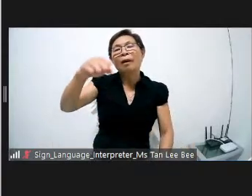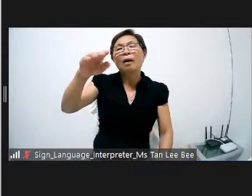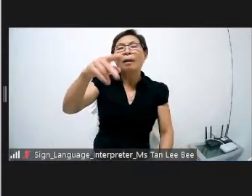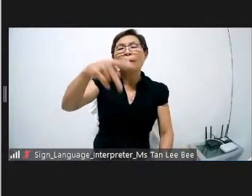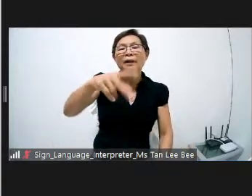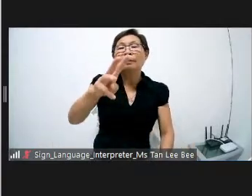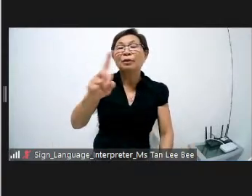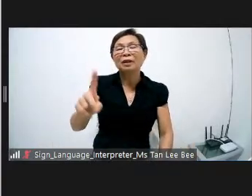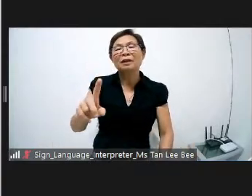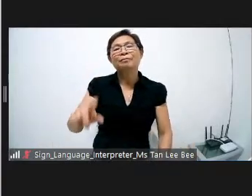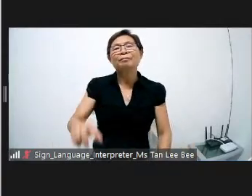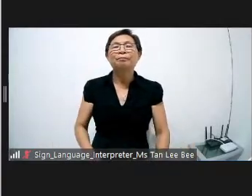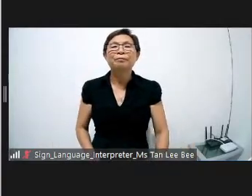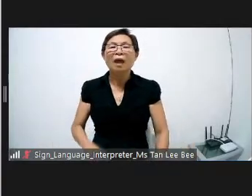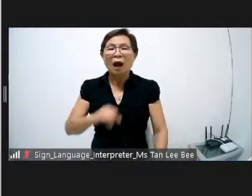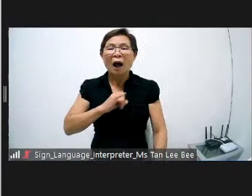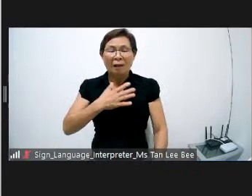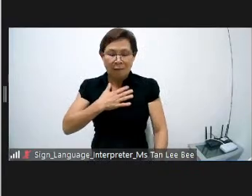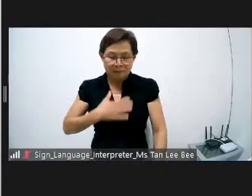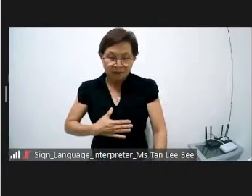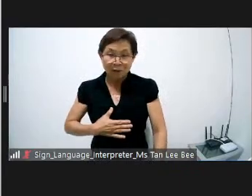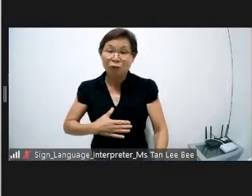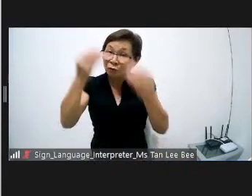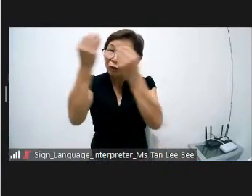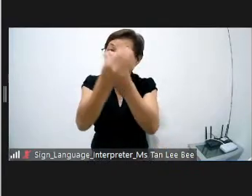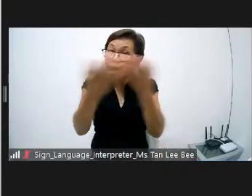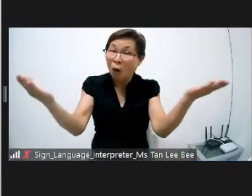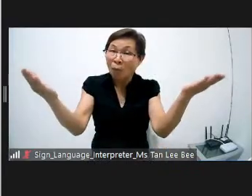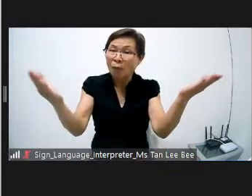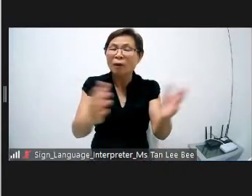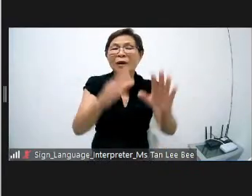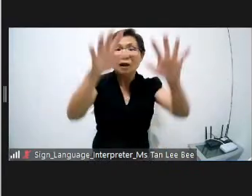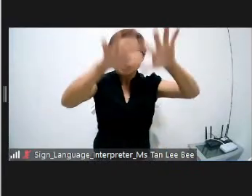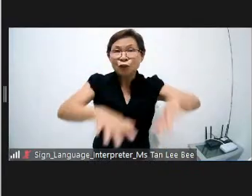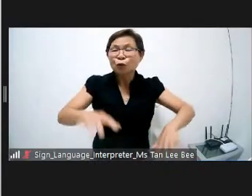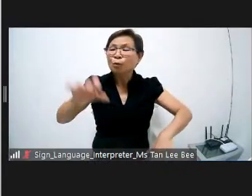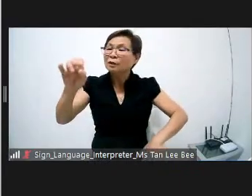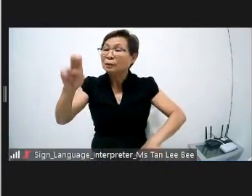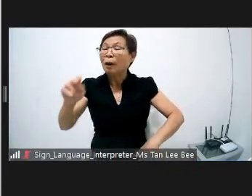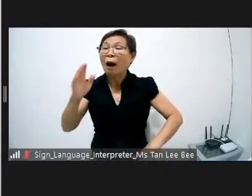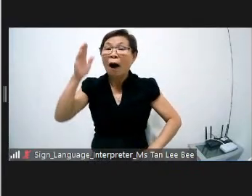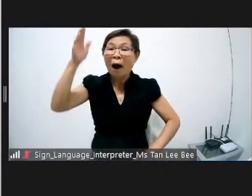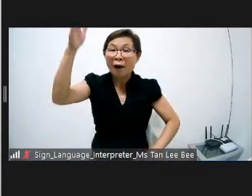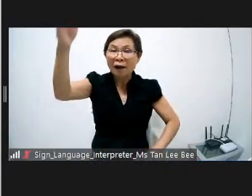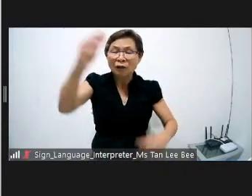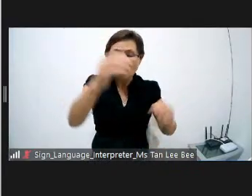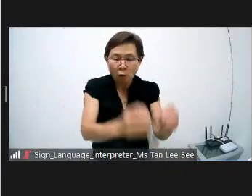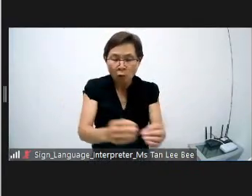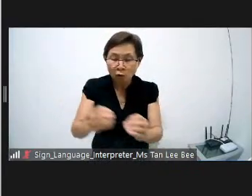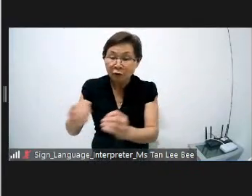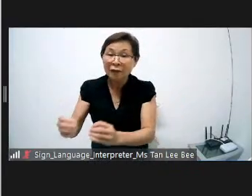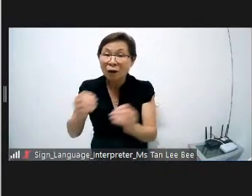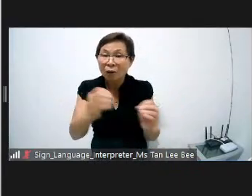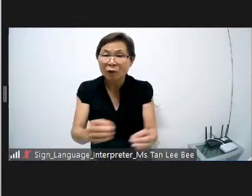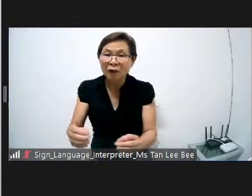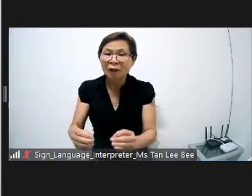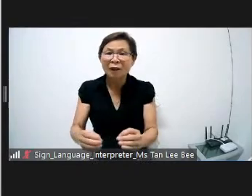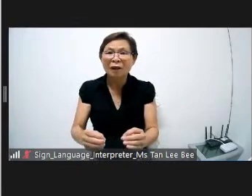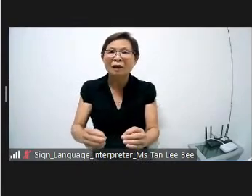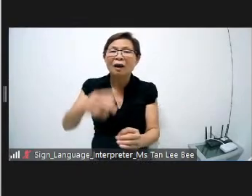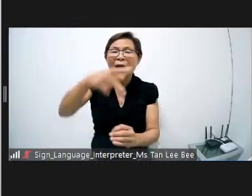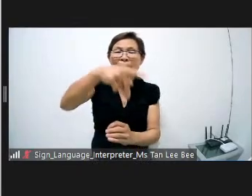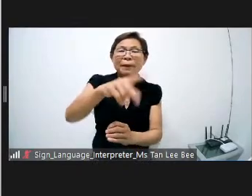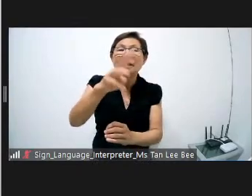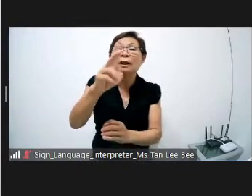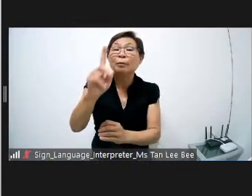On another note, I would like to inform you that SEAMEO SEN will be organizing a Disability